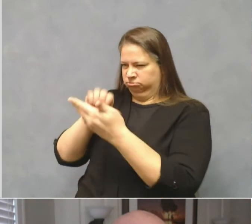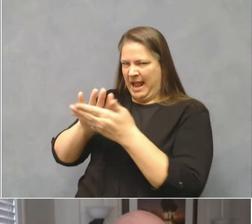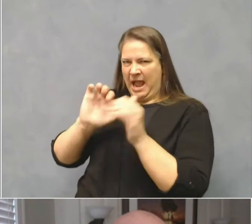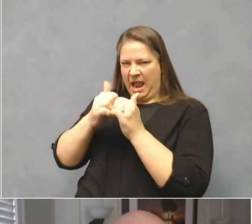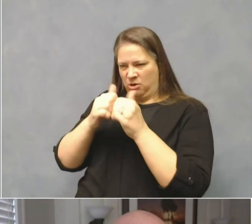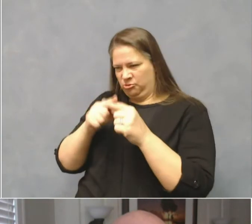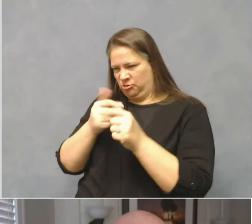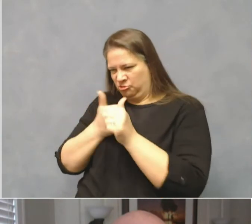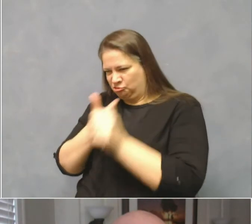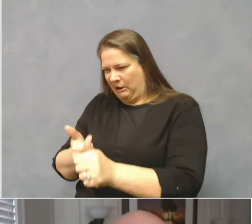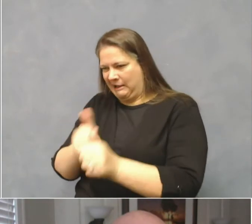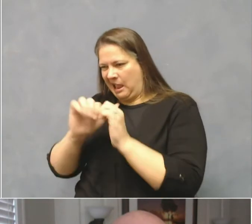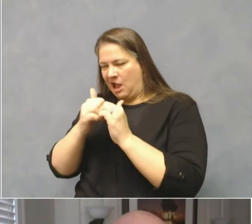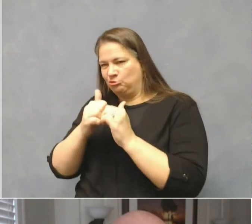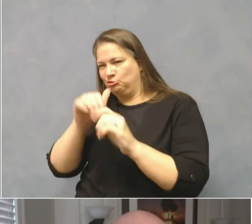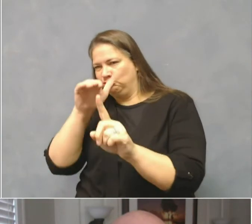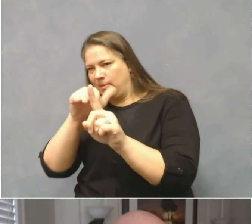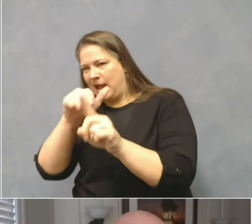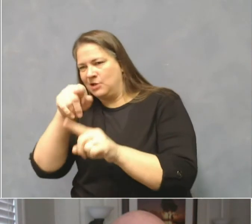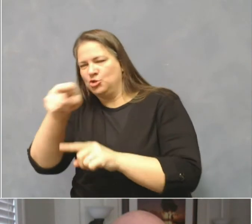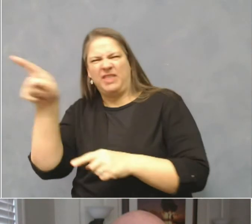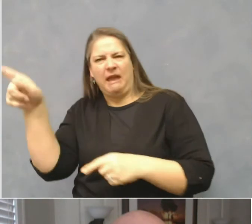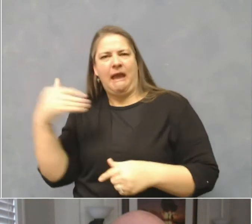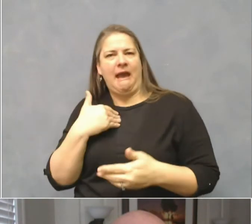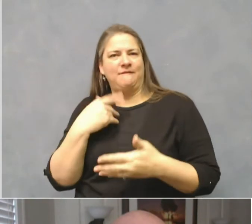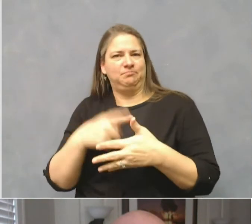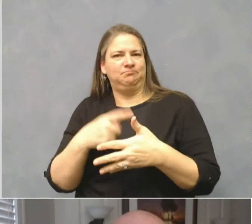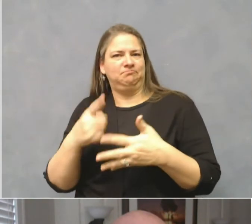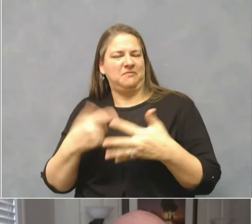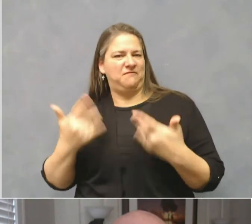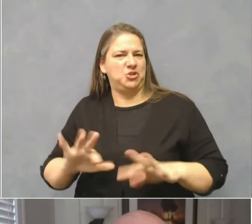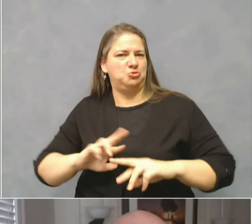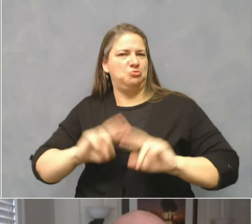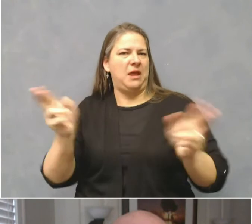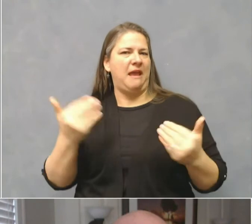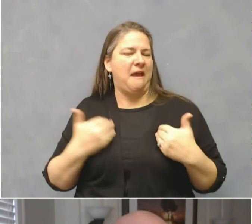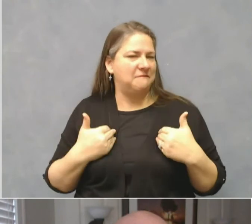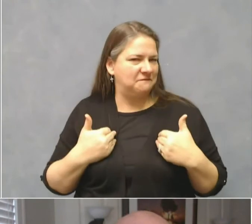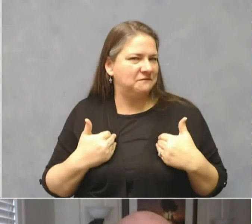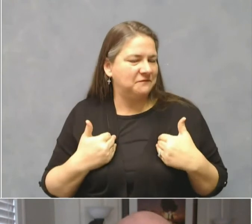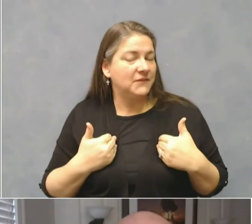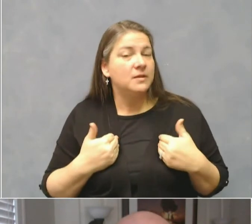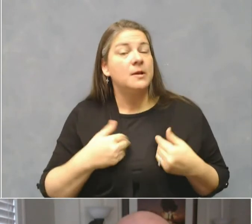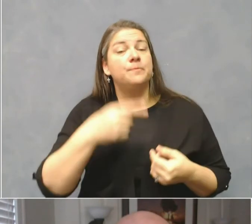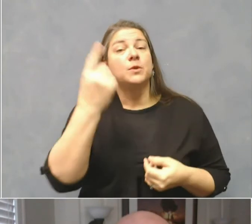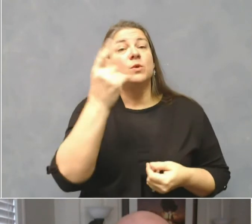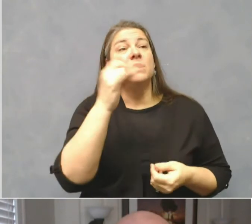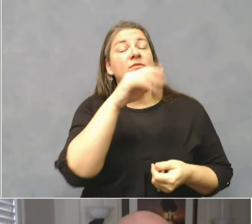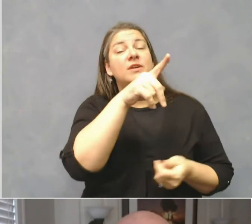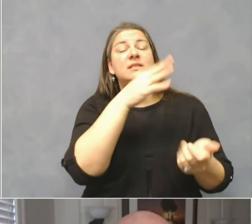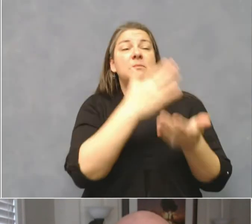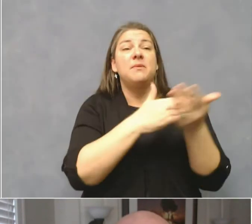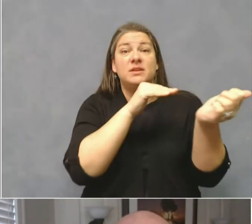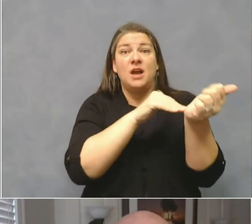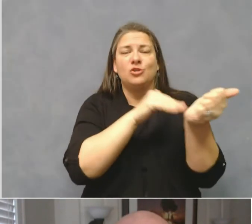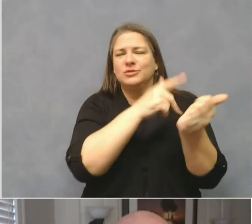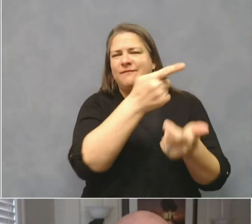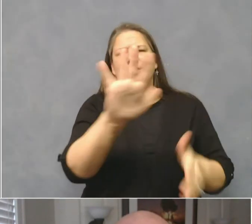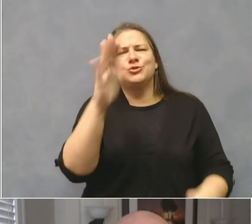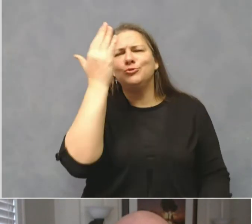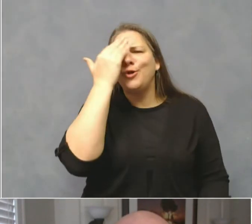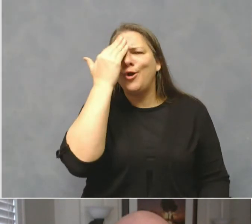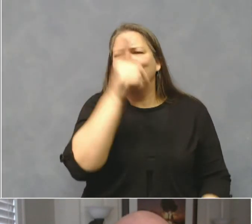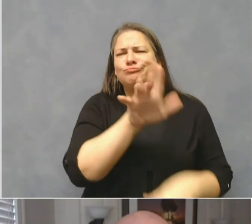on the right days. Other providers that we're going to be working with, Some of them are used to this, whether they gave